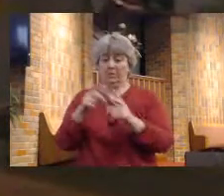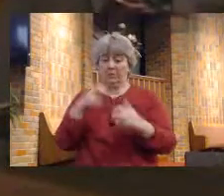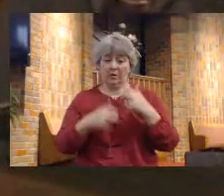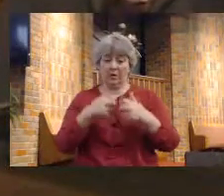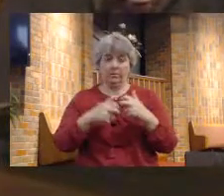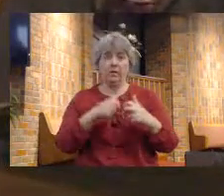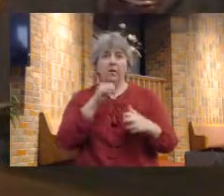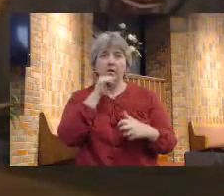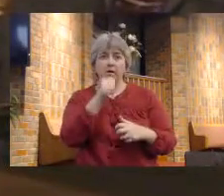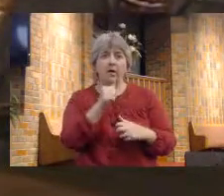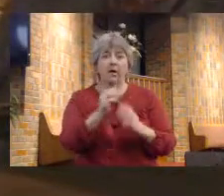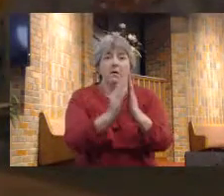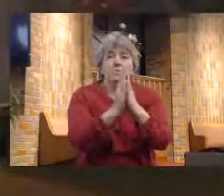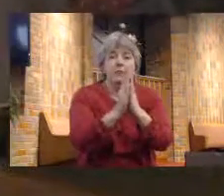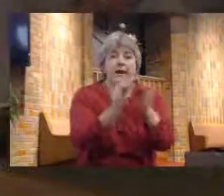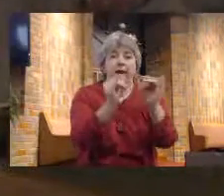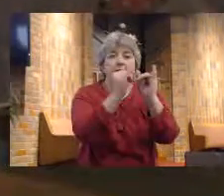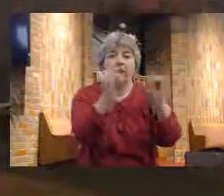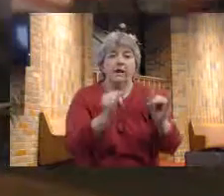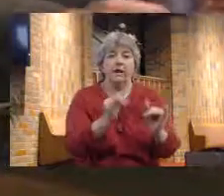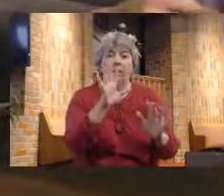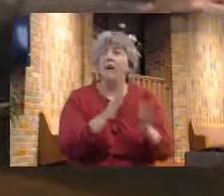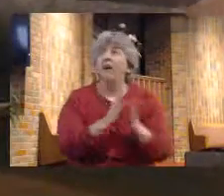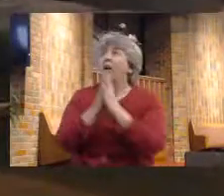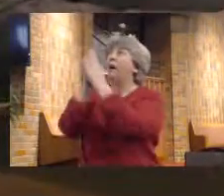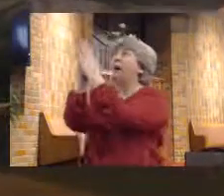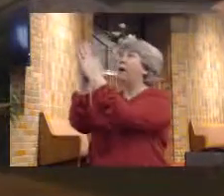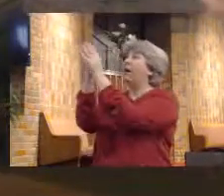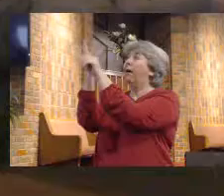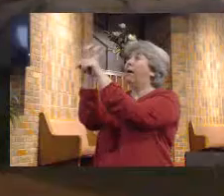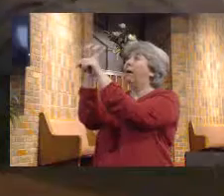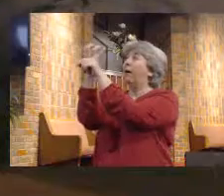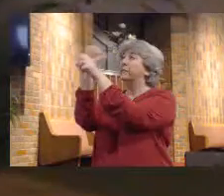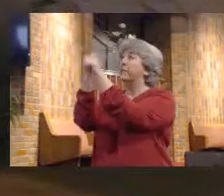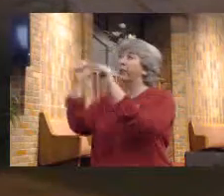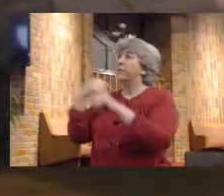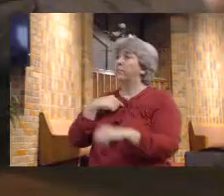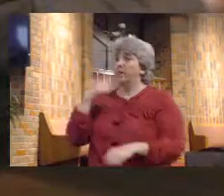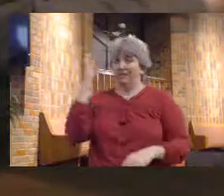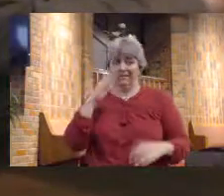idols. They call out to God. God, save us. And God says, why are you calling me?